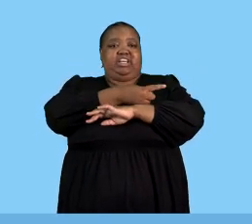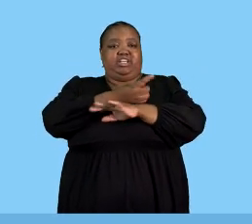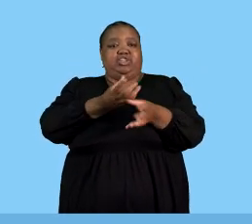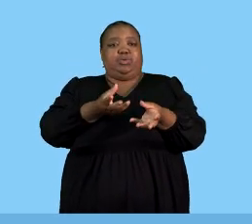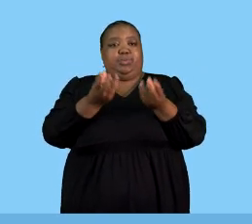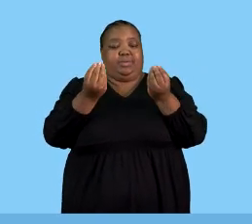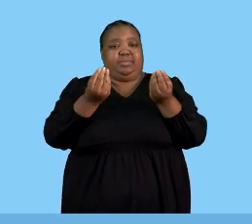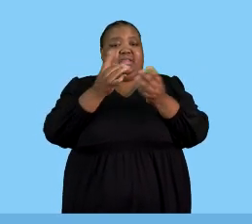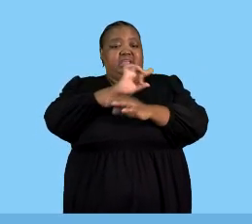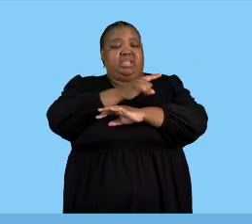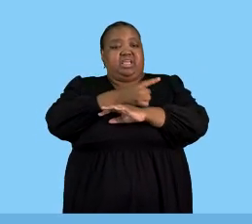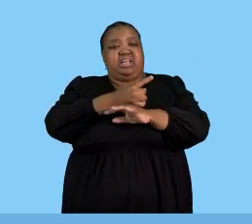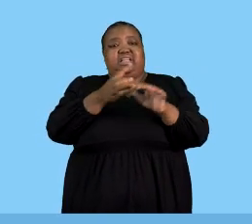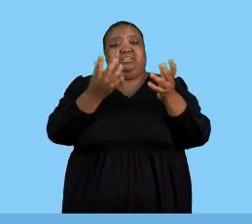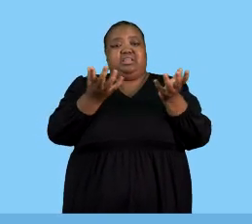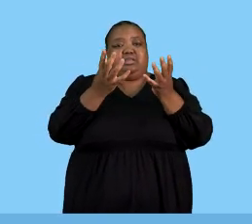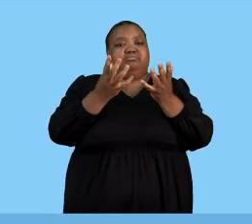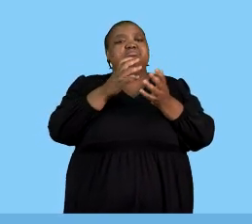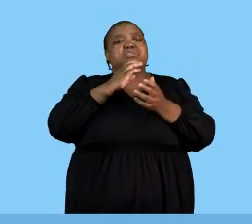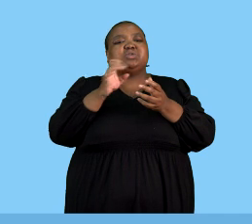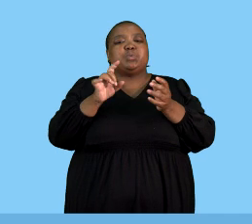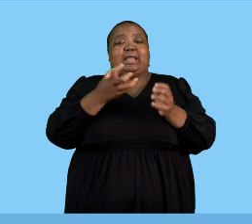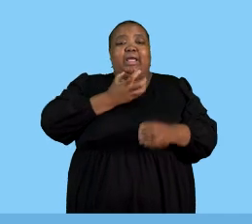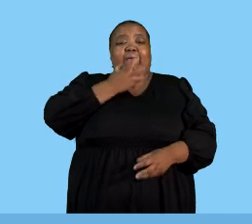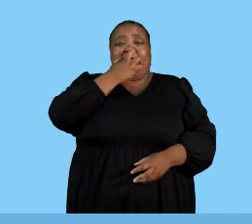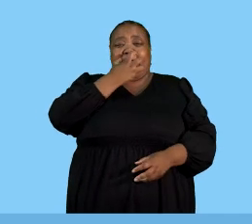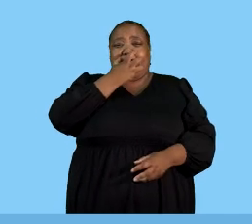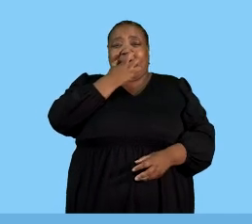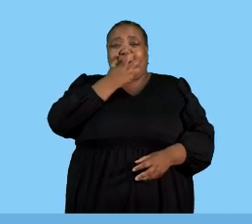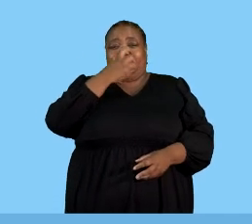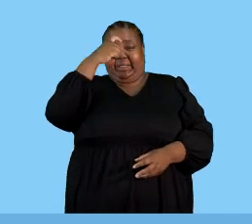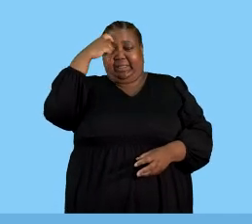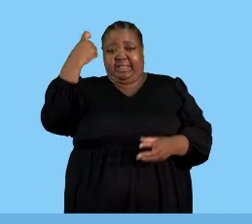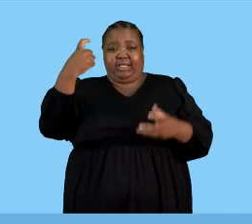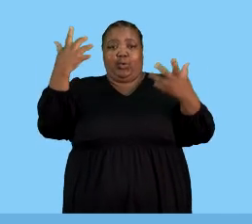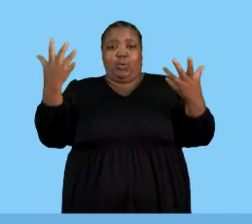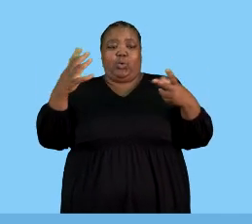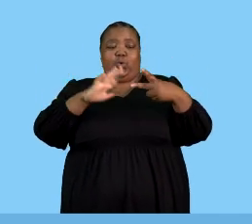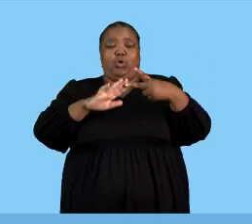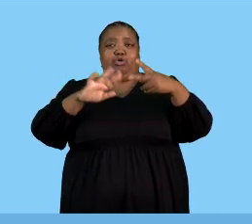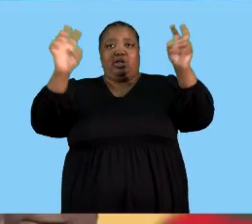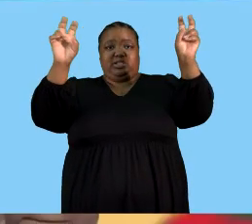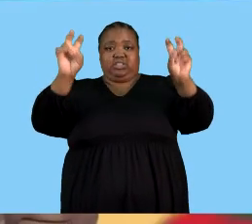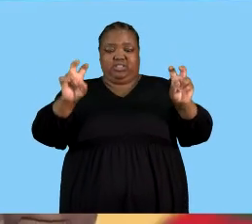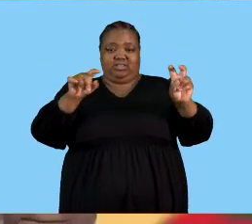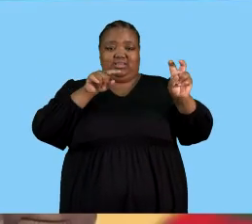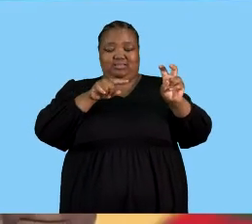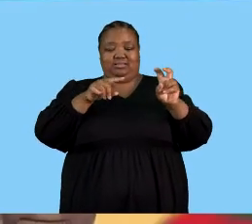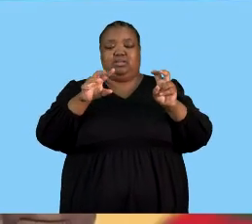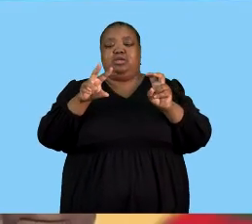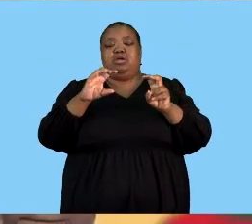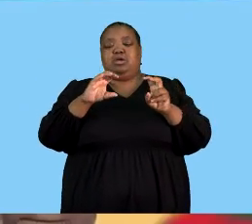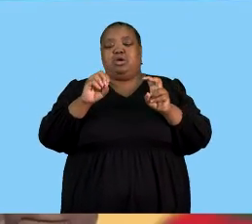can either be in a form of heat and electricity. Remember that those two methods are used to break down a compound into two